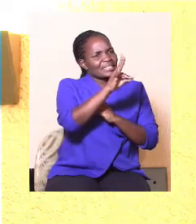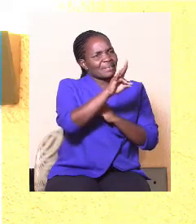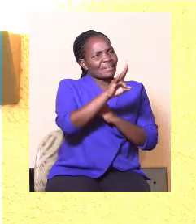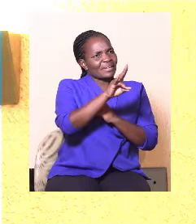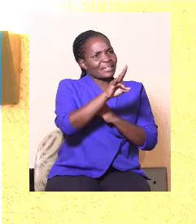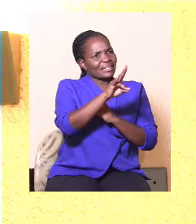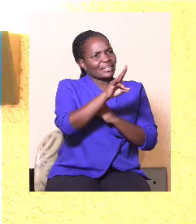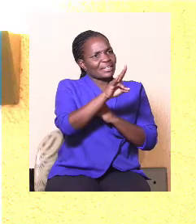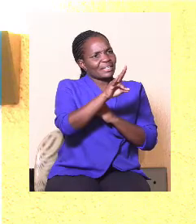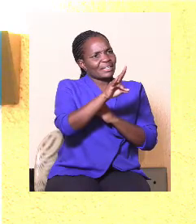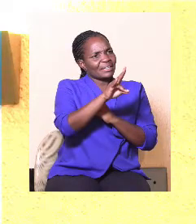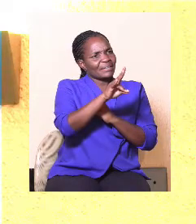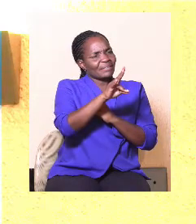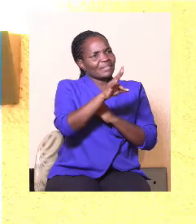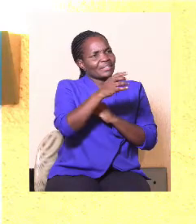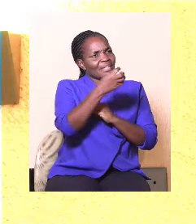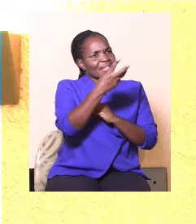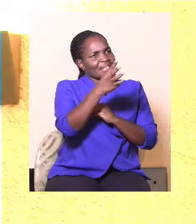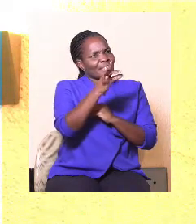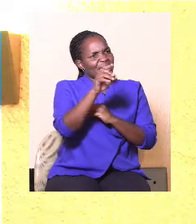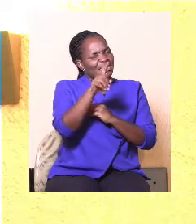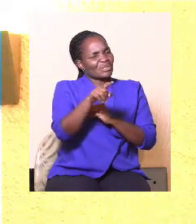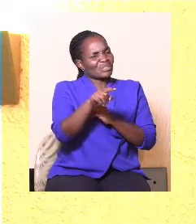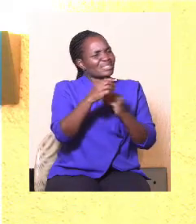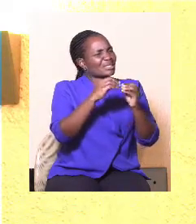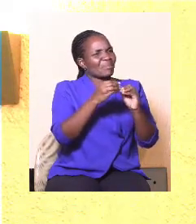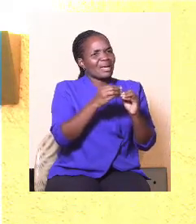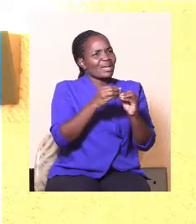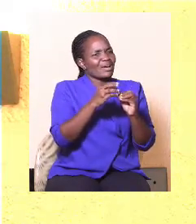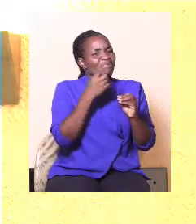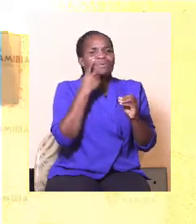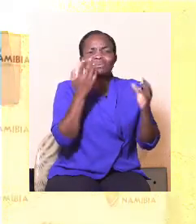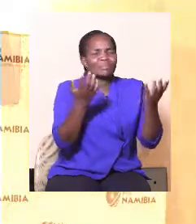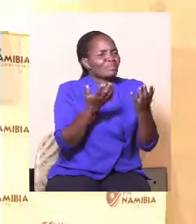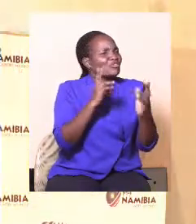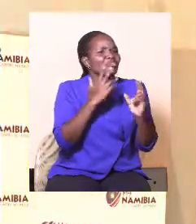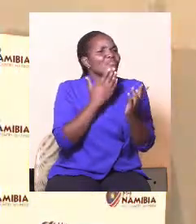739,000, which seems a lot higher now? Thank you.